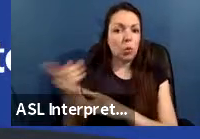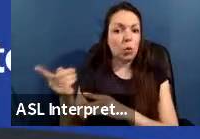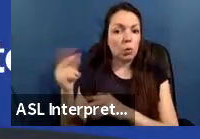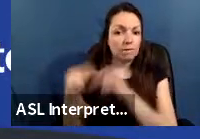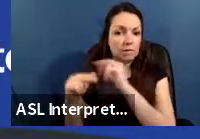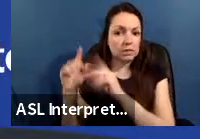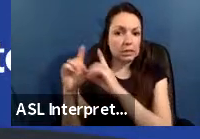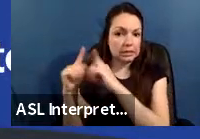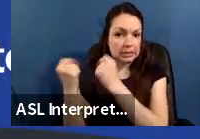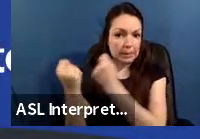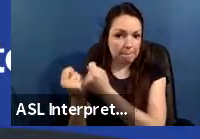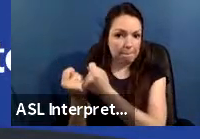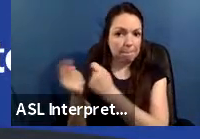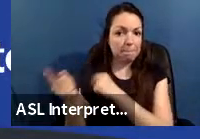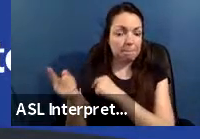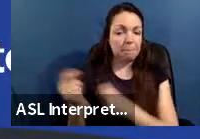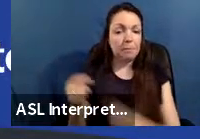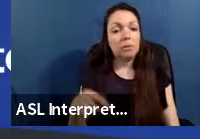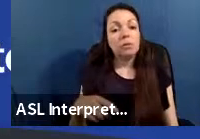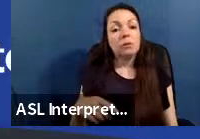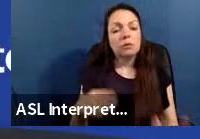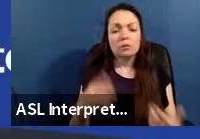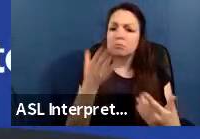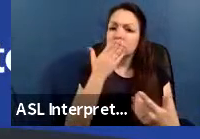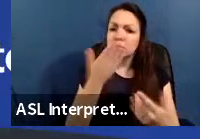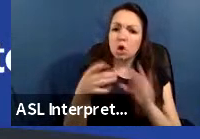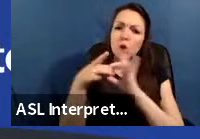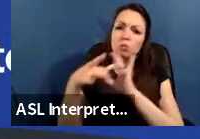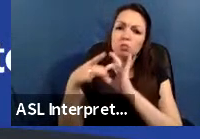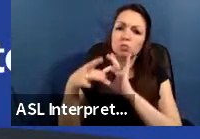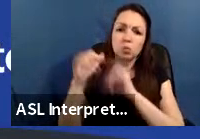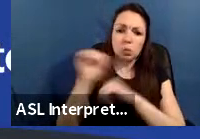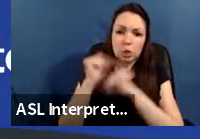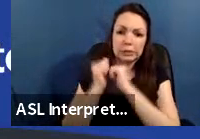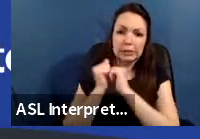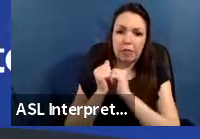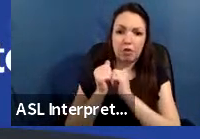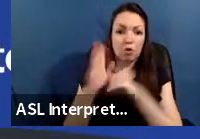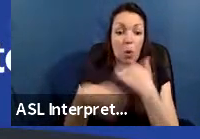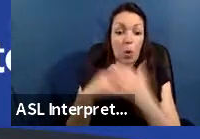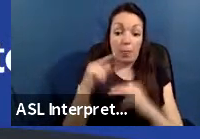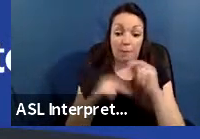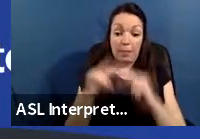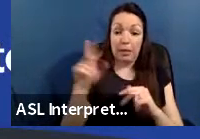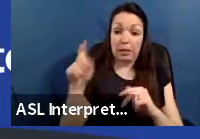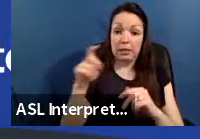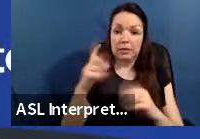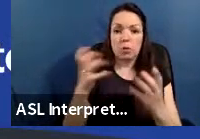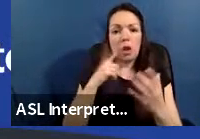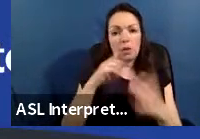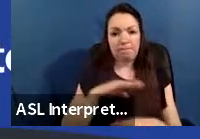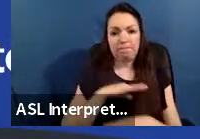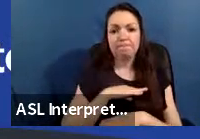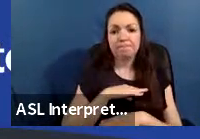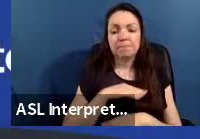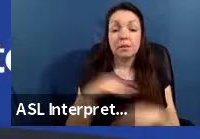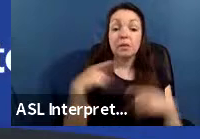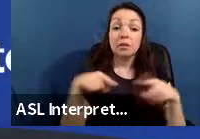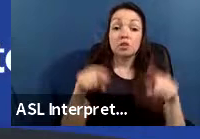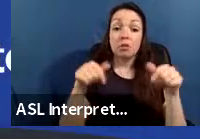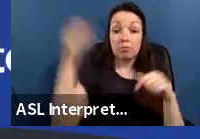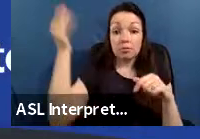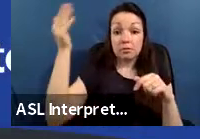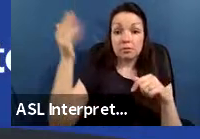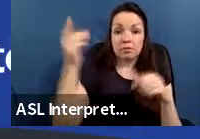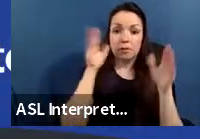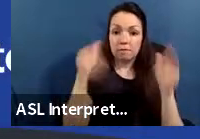close collaboration between CPS Capital and Facilities Departments to address all building needs, and we meet weekly. During this presentation, we are